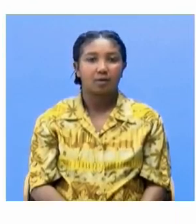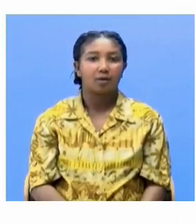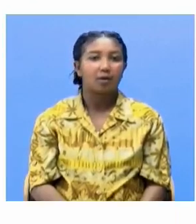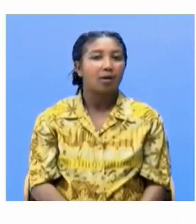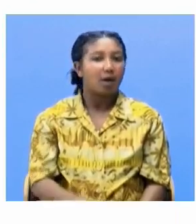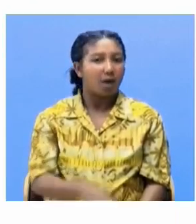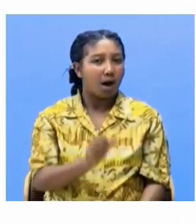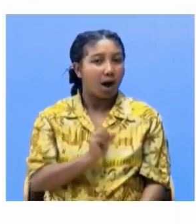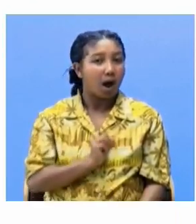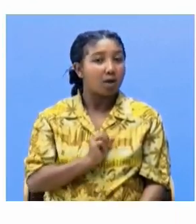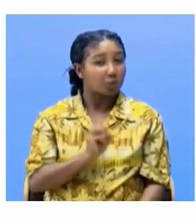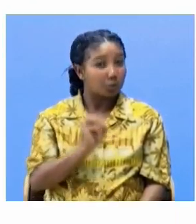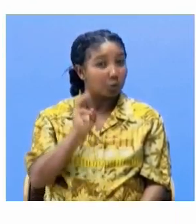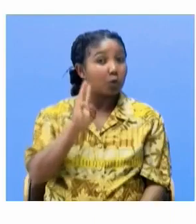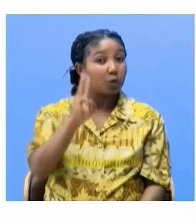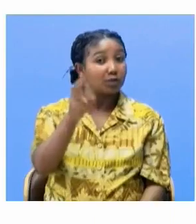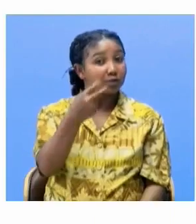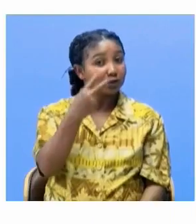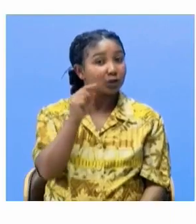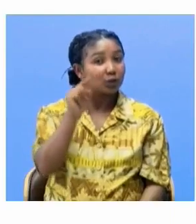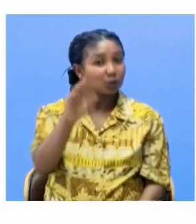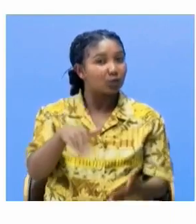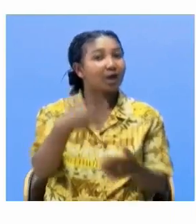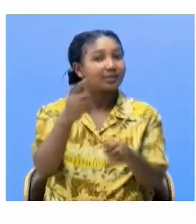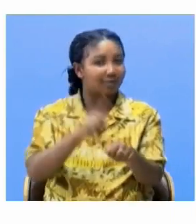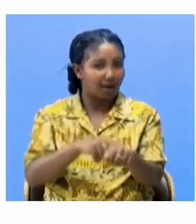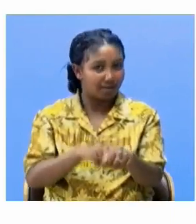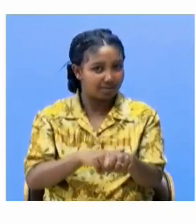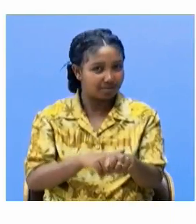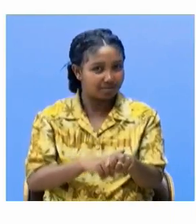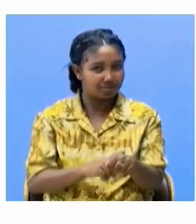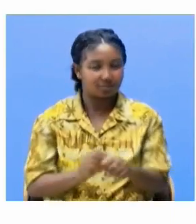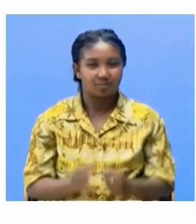see you. I will see you next time.